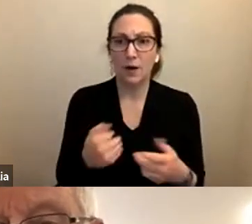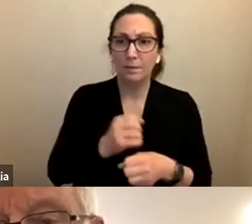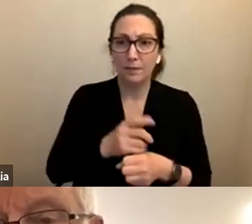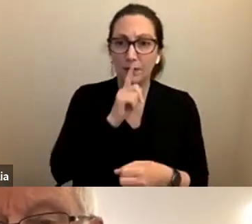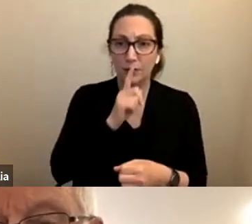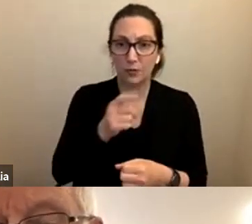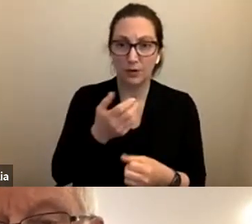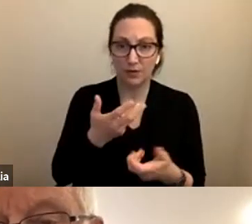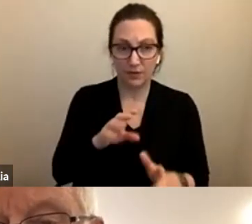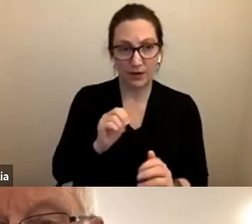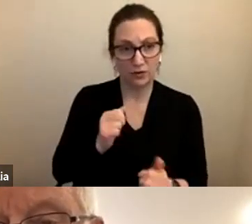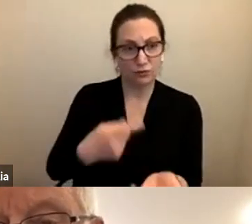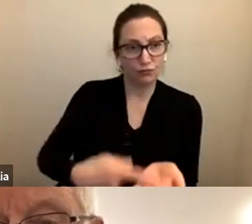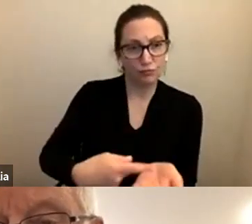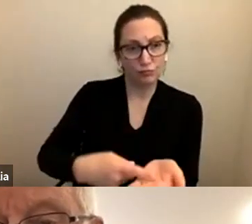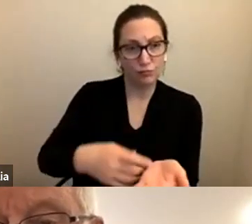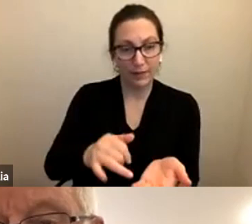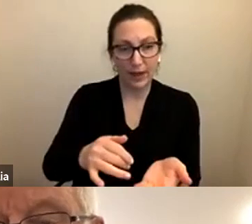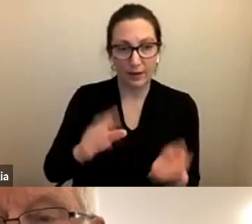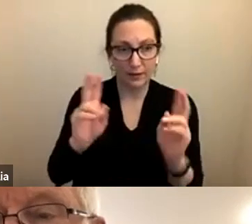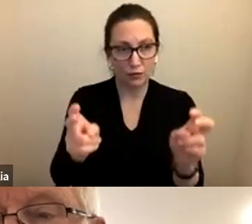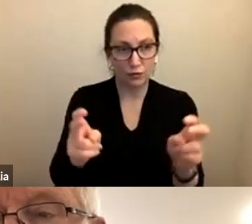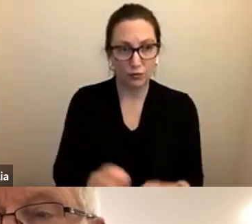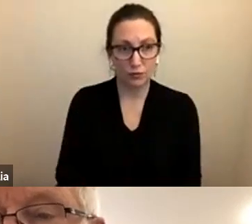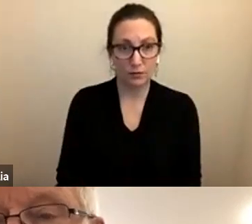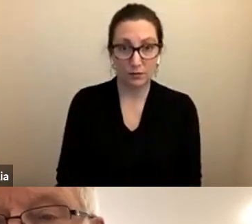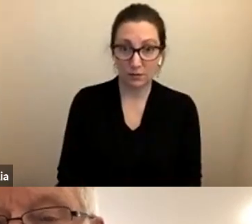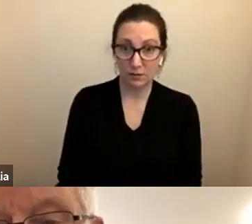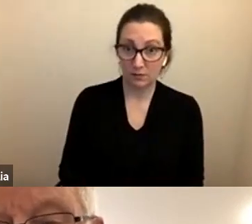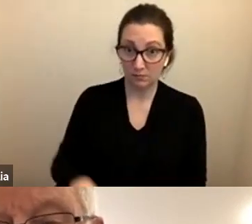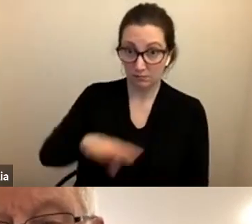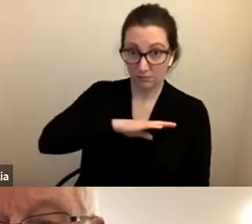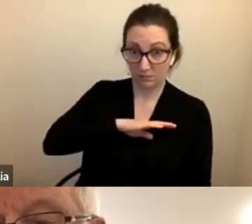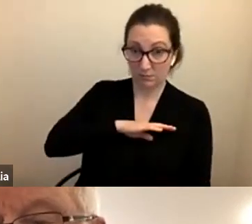been addressed, Dr. Tung, to your satisfaction.